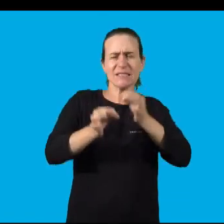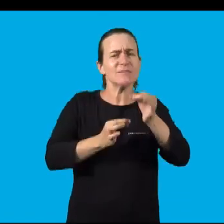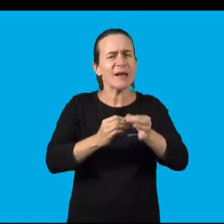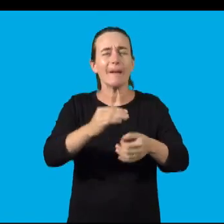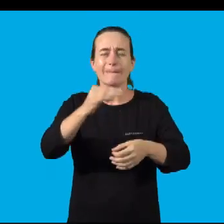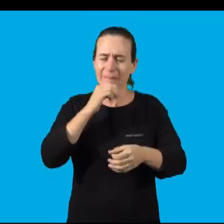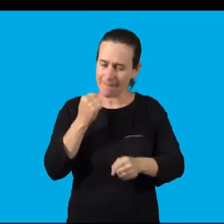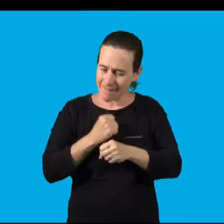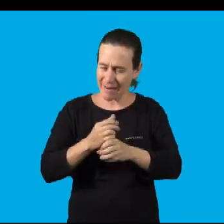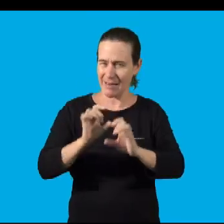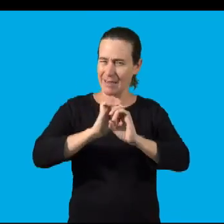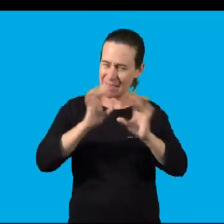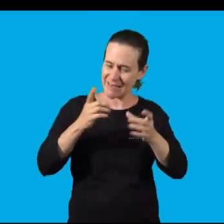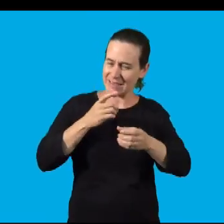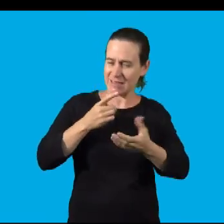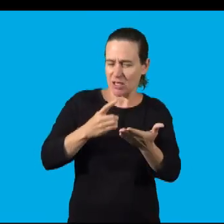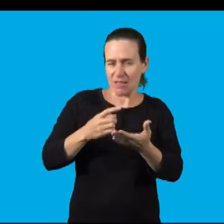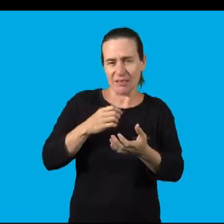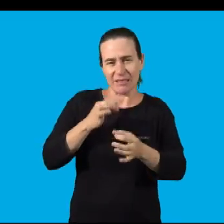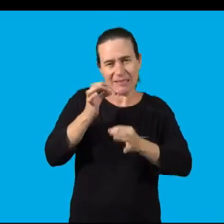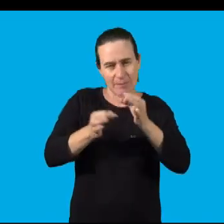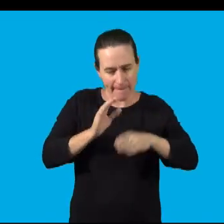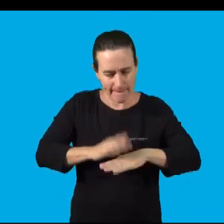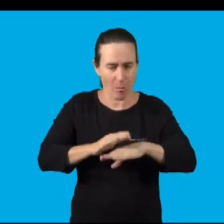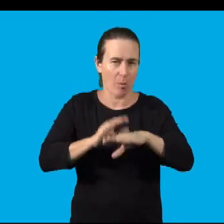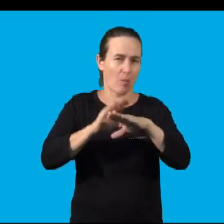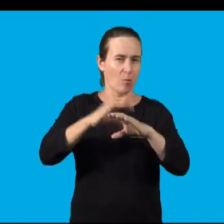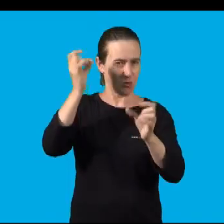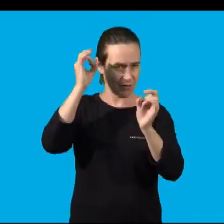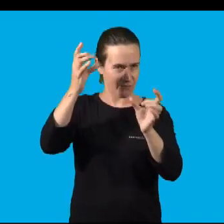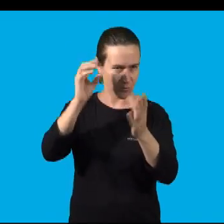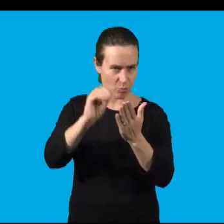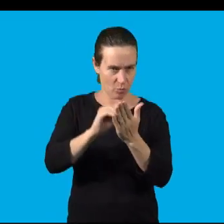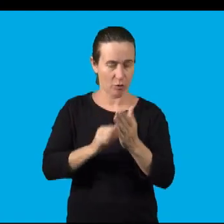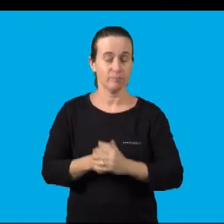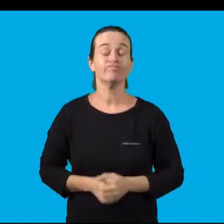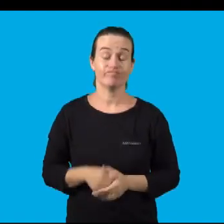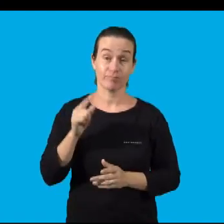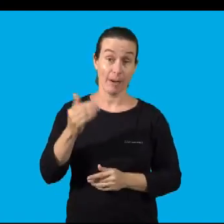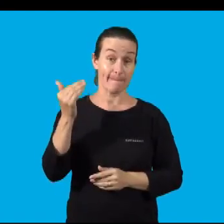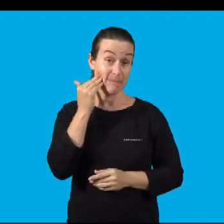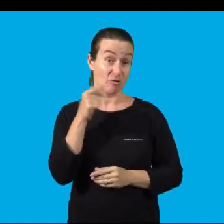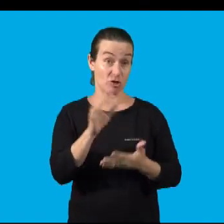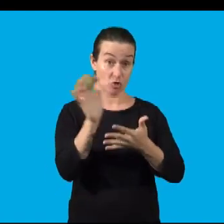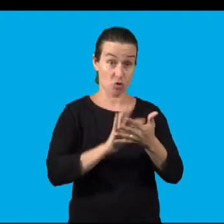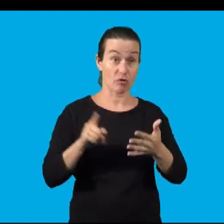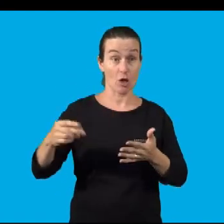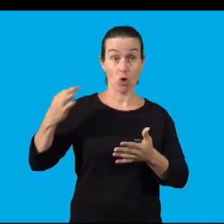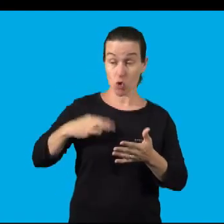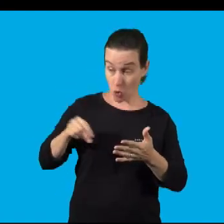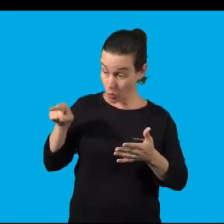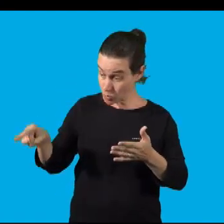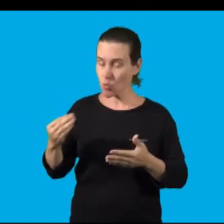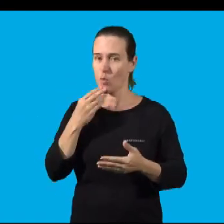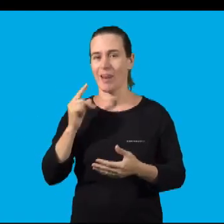to make clear the meaning of something by describing it in more detail. So, Mary's story is that the